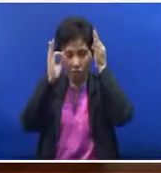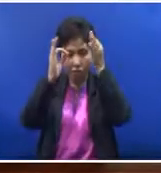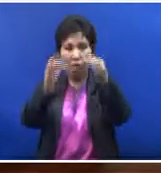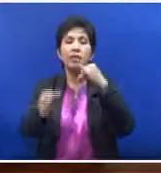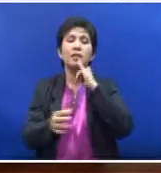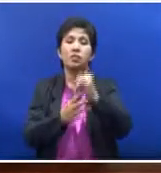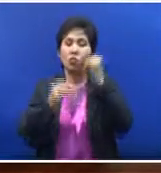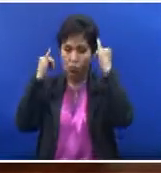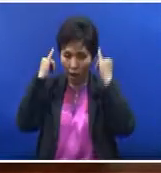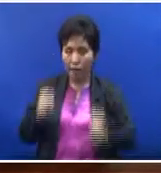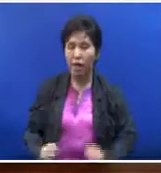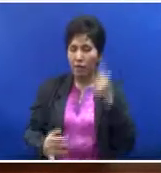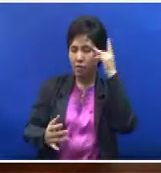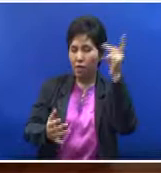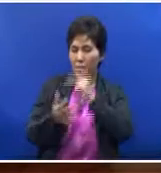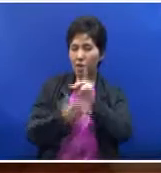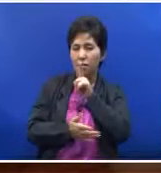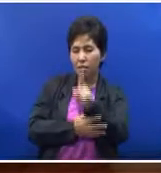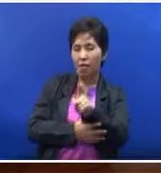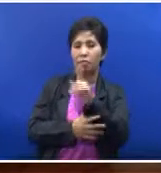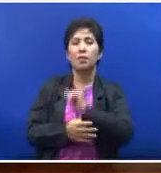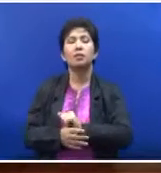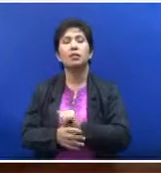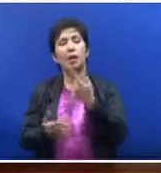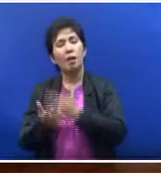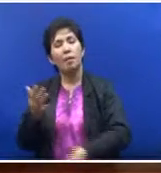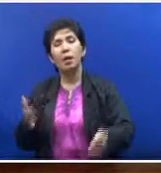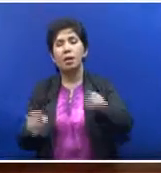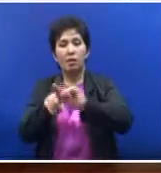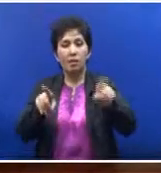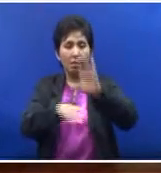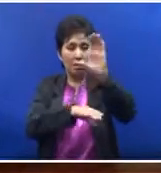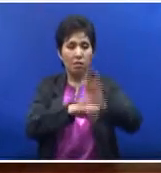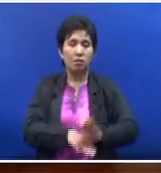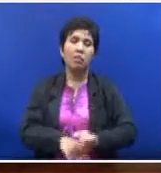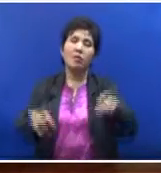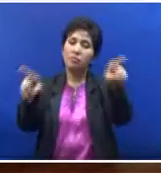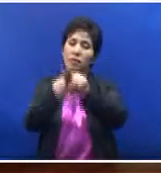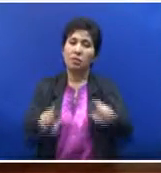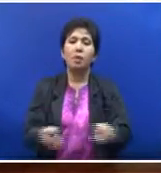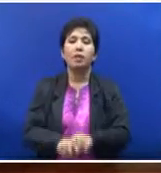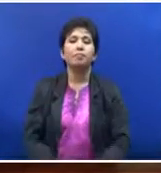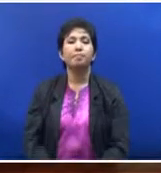is to identify what are the cultural differences and also the similarities.